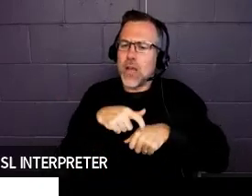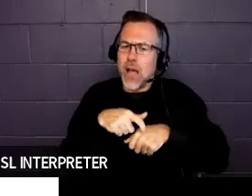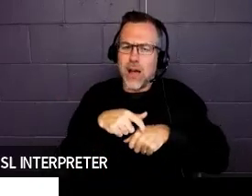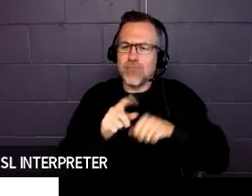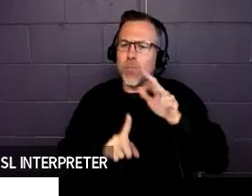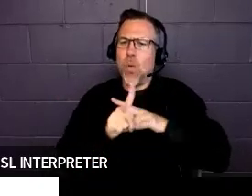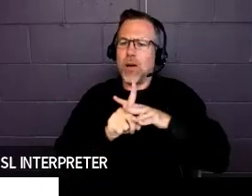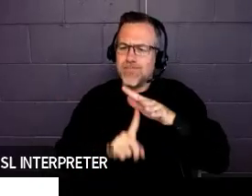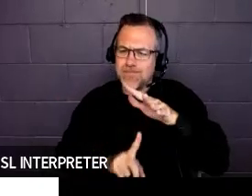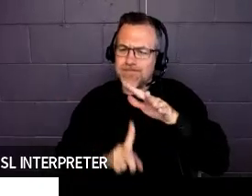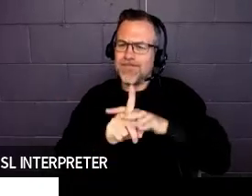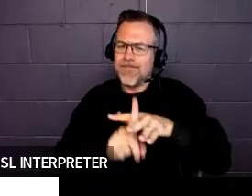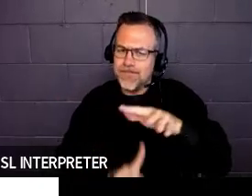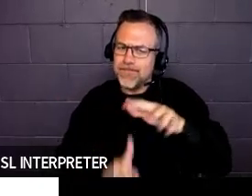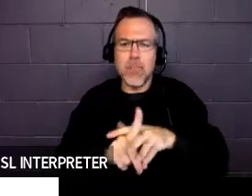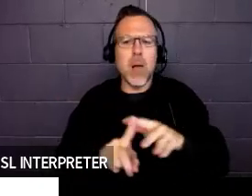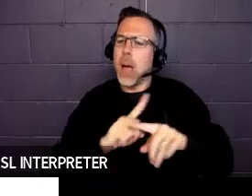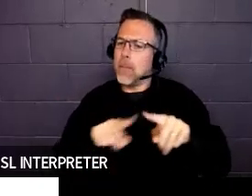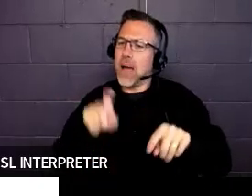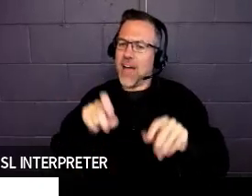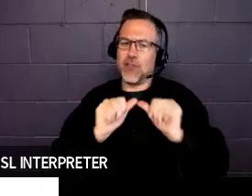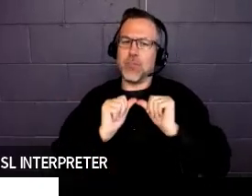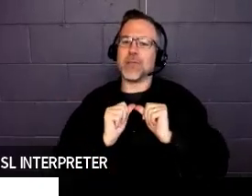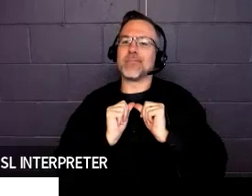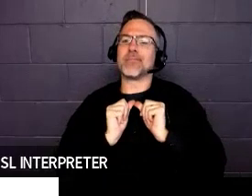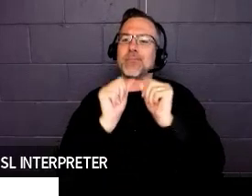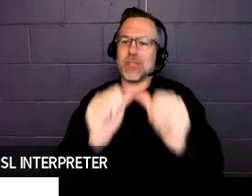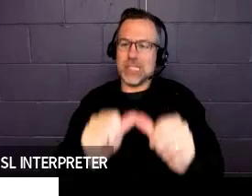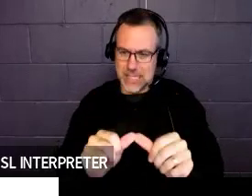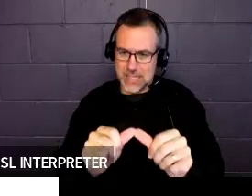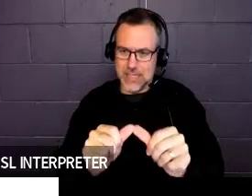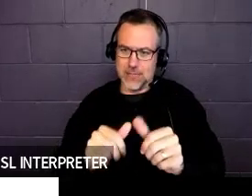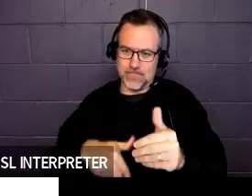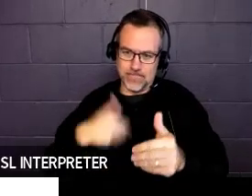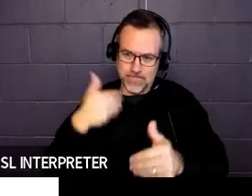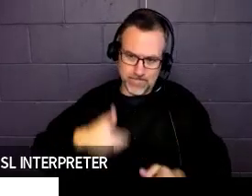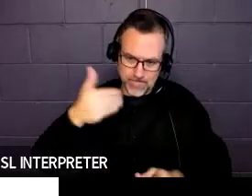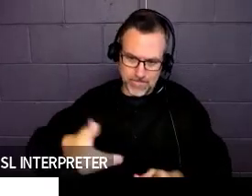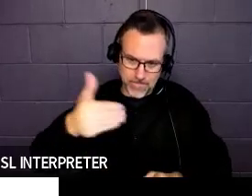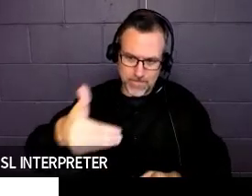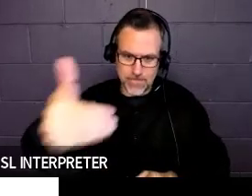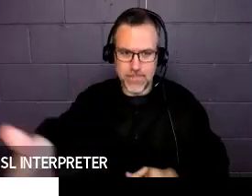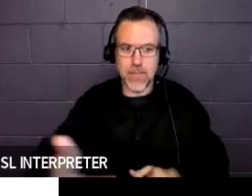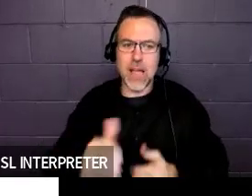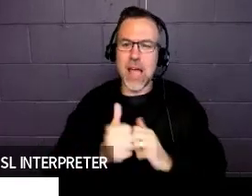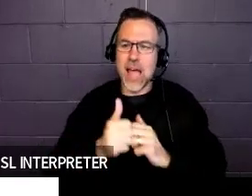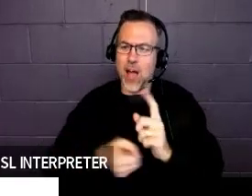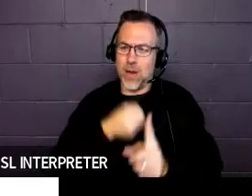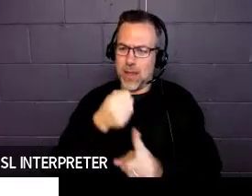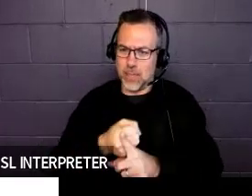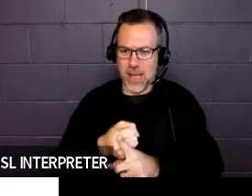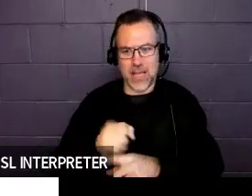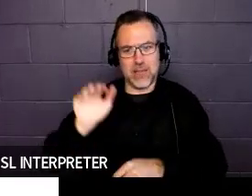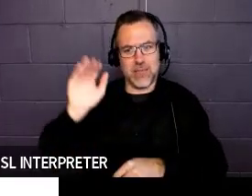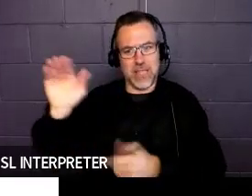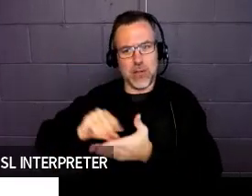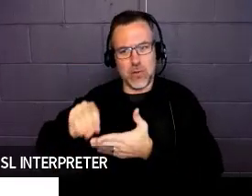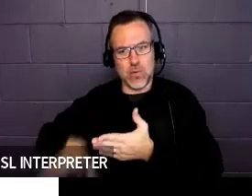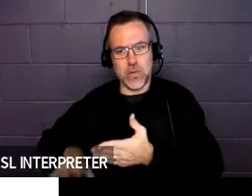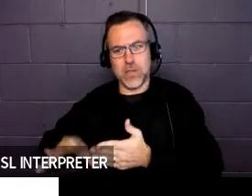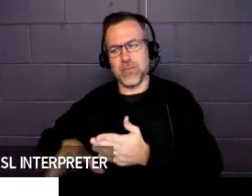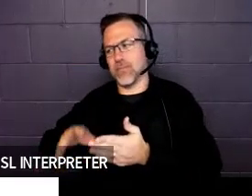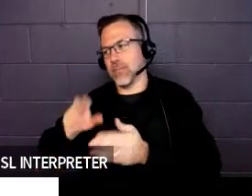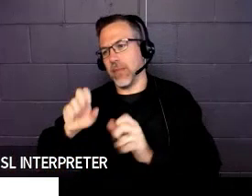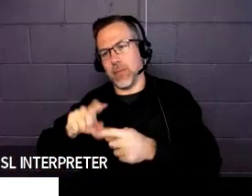how those deficits and those gaps have an adverse impact on the child accessing the general ed curriculum.